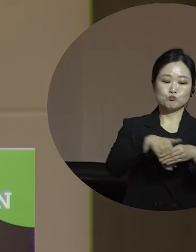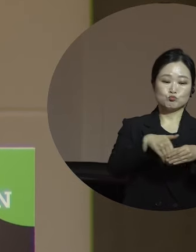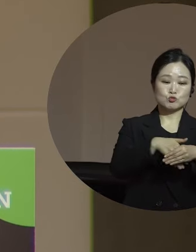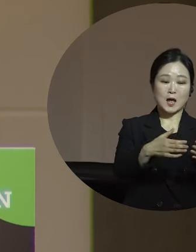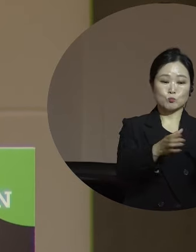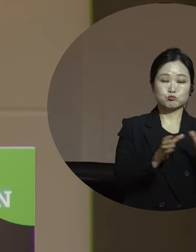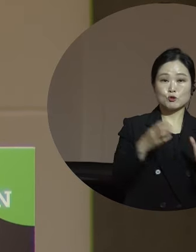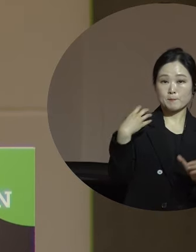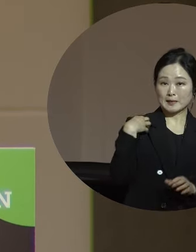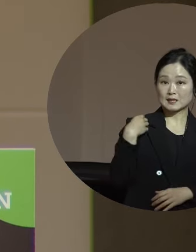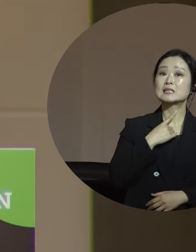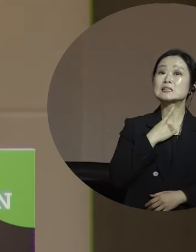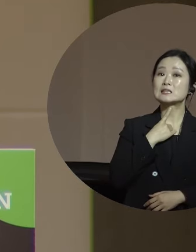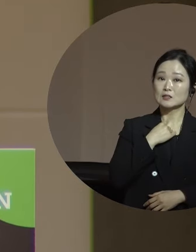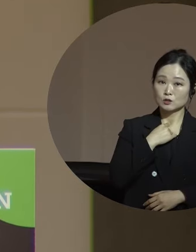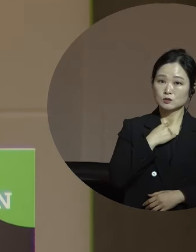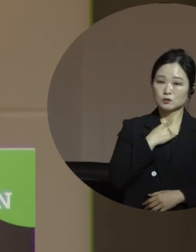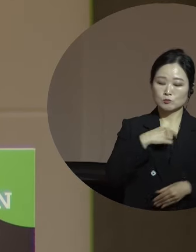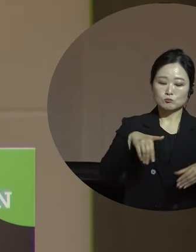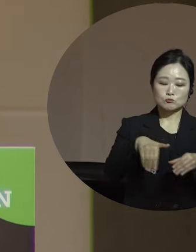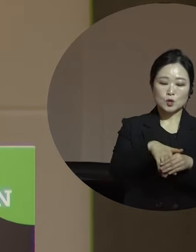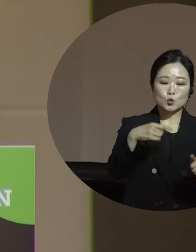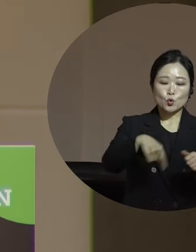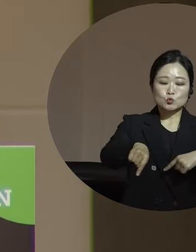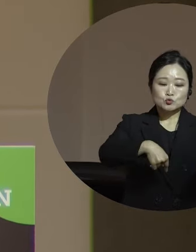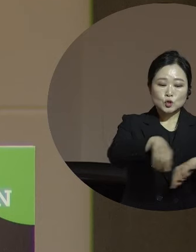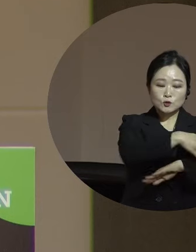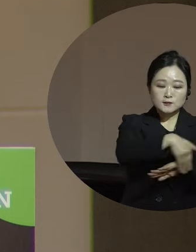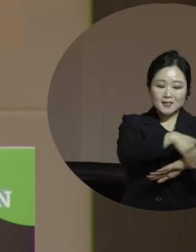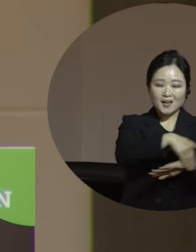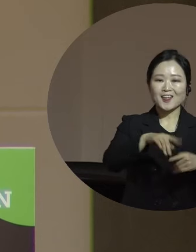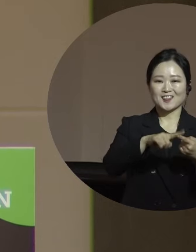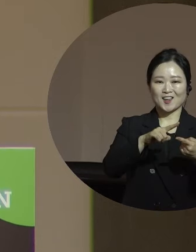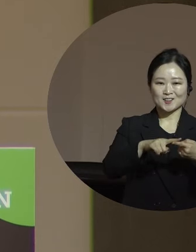of Culture of Mongolia during the last couple of years.